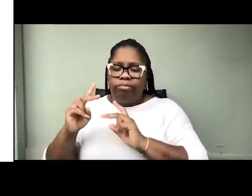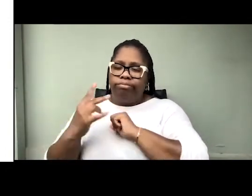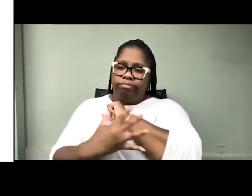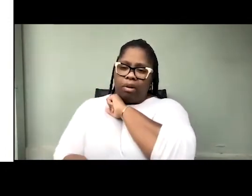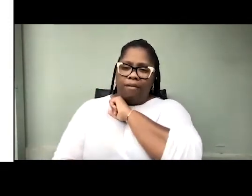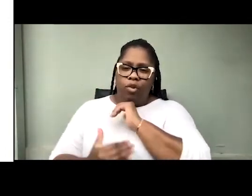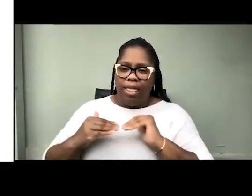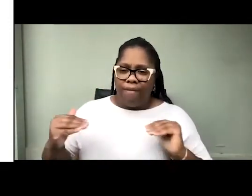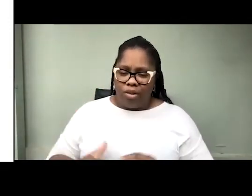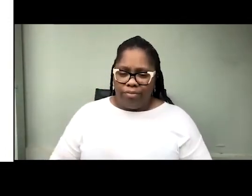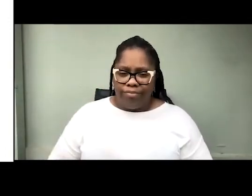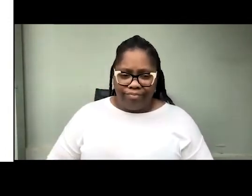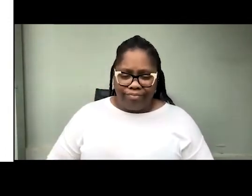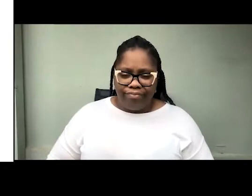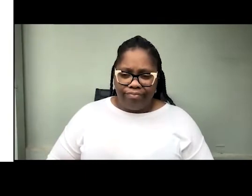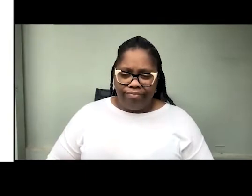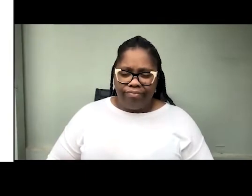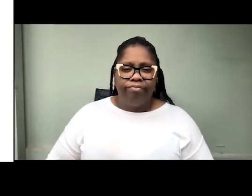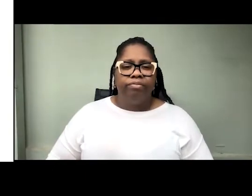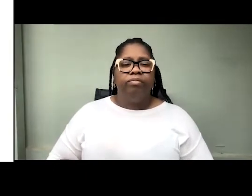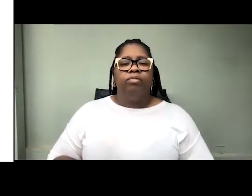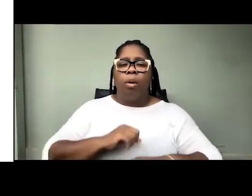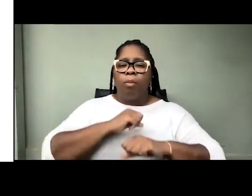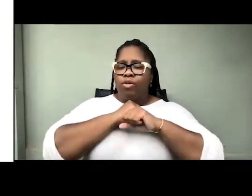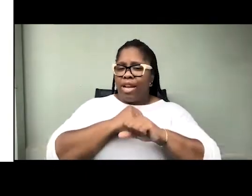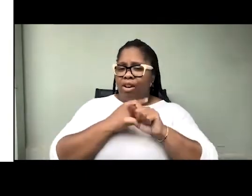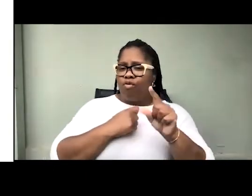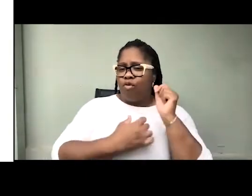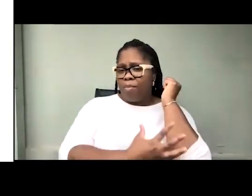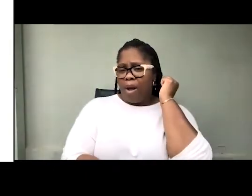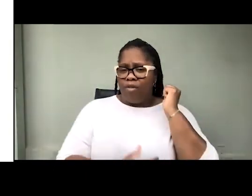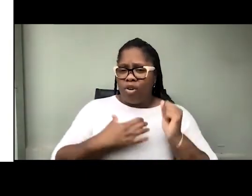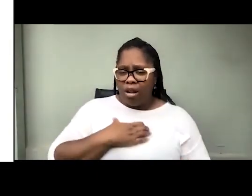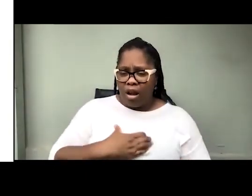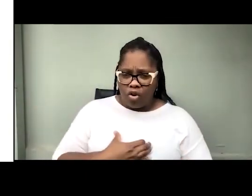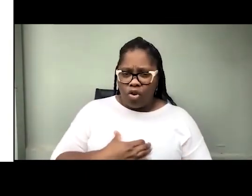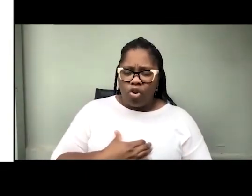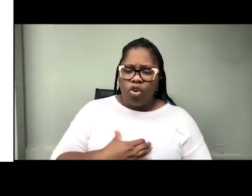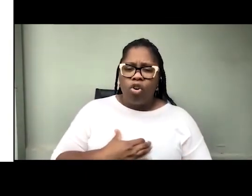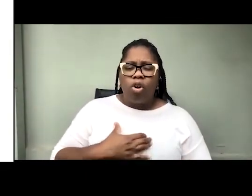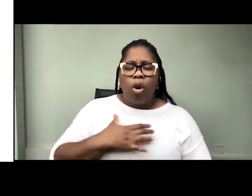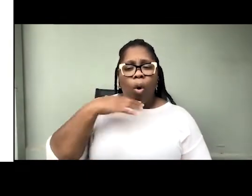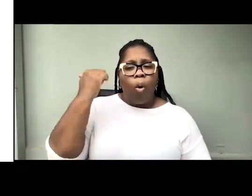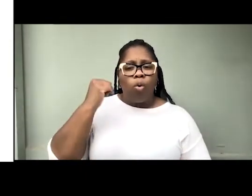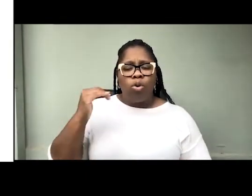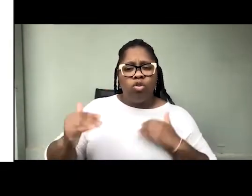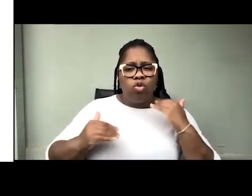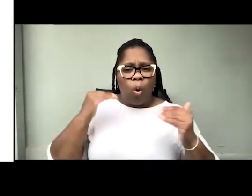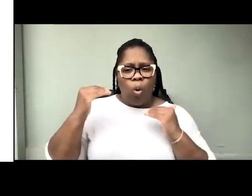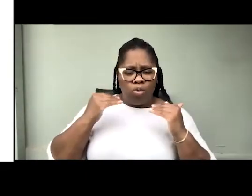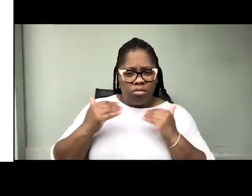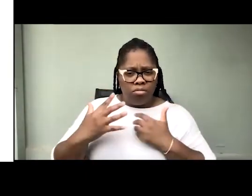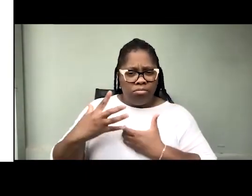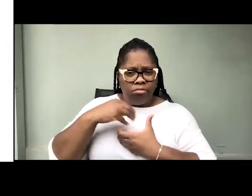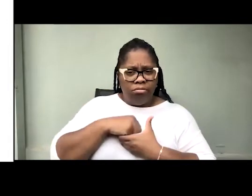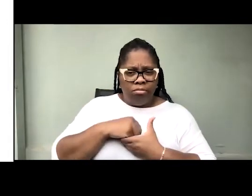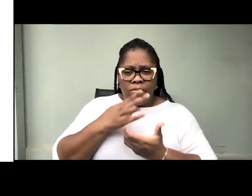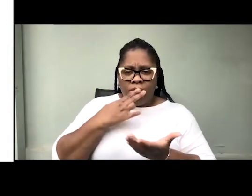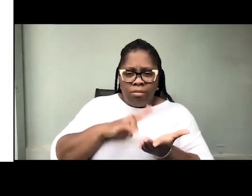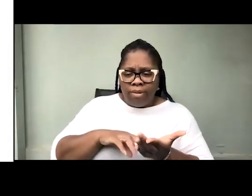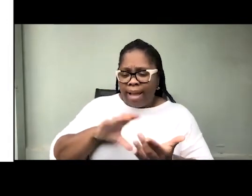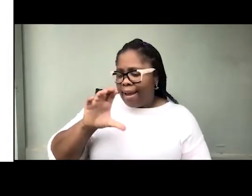And protection from poverty and hunger. You can see here the share of older adults participating in CalFresh has been increasing, great